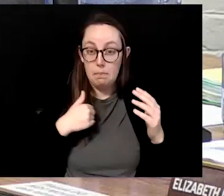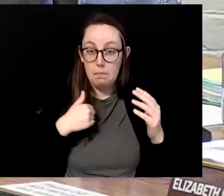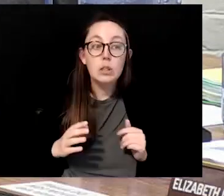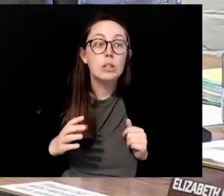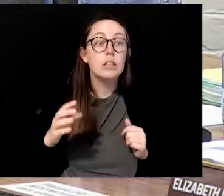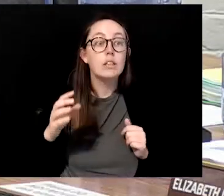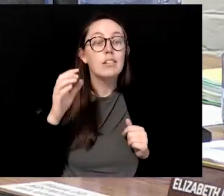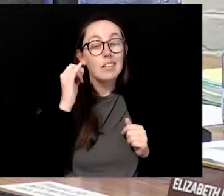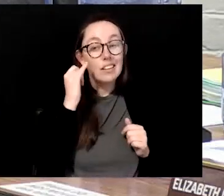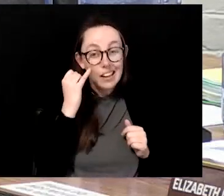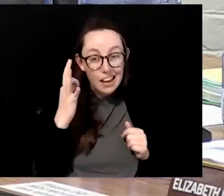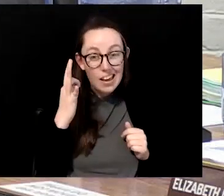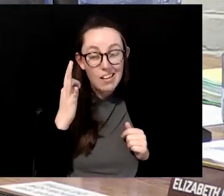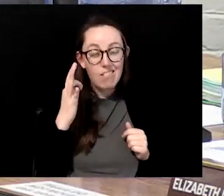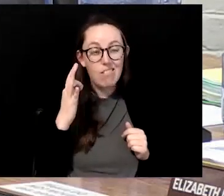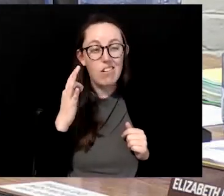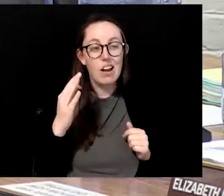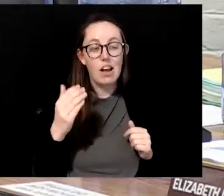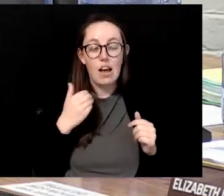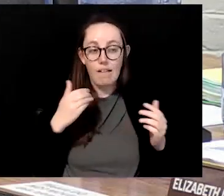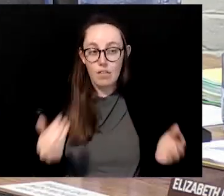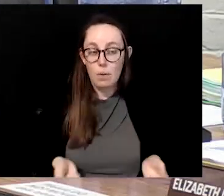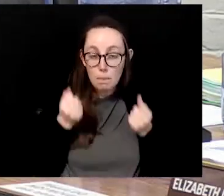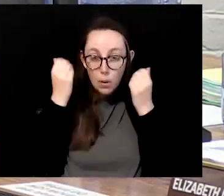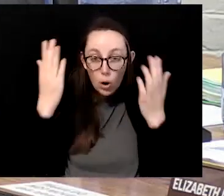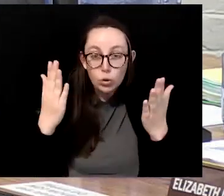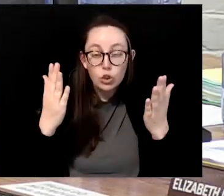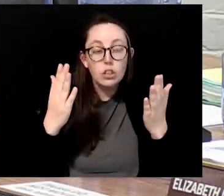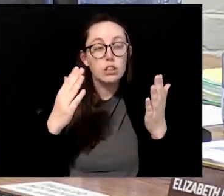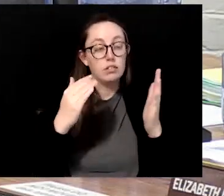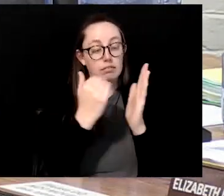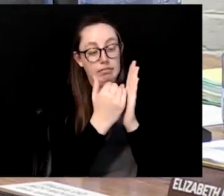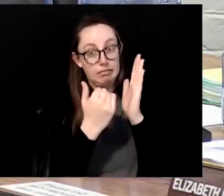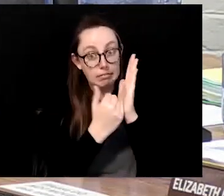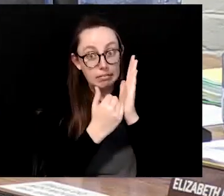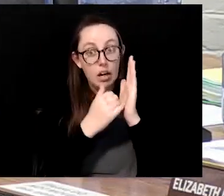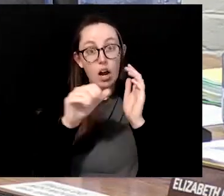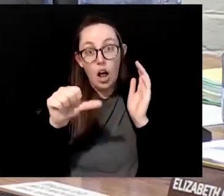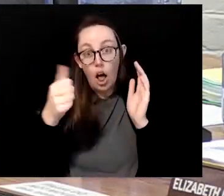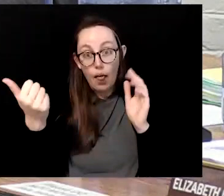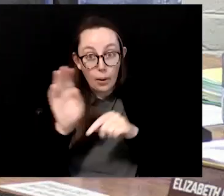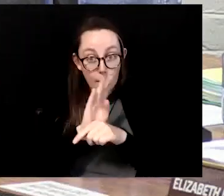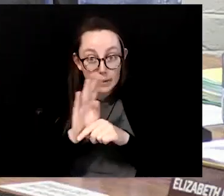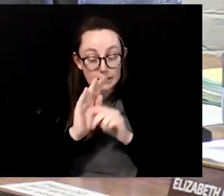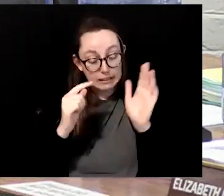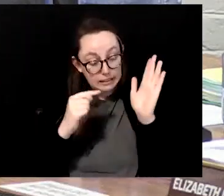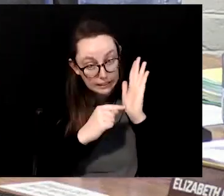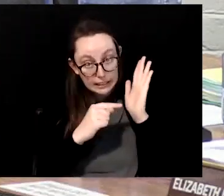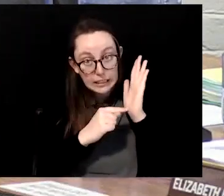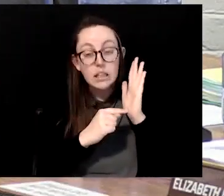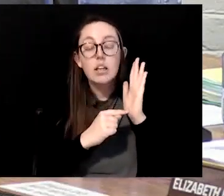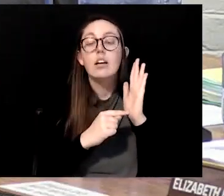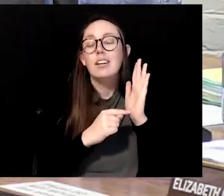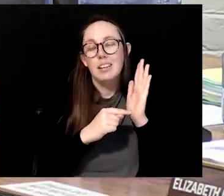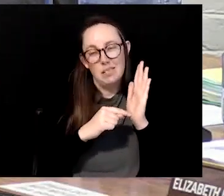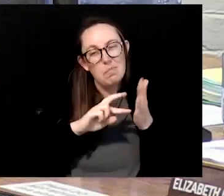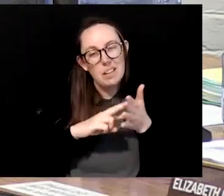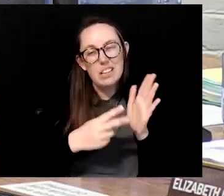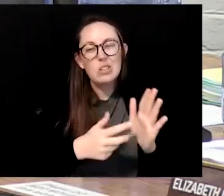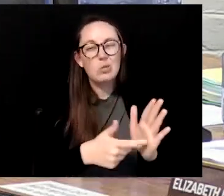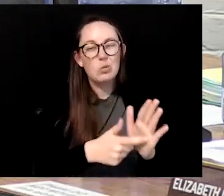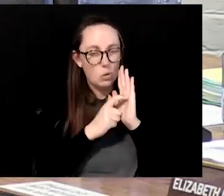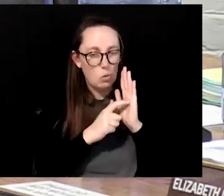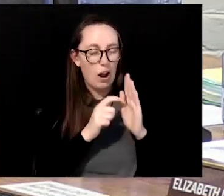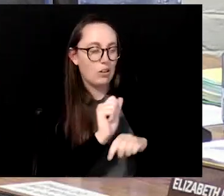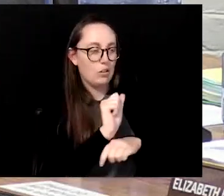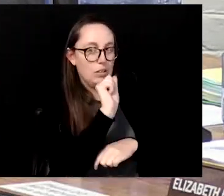other business should be submitted in writing to the moderator prior to RTM and that there